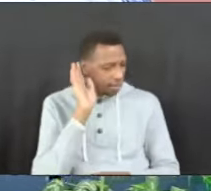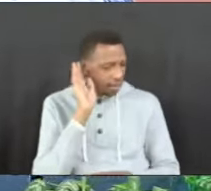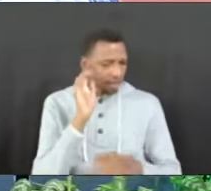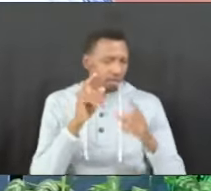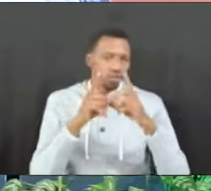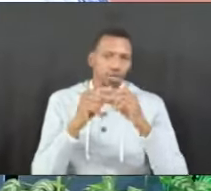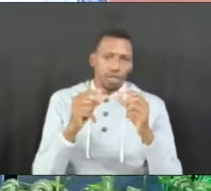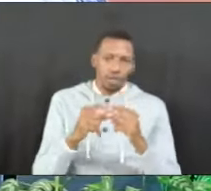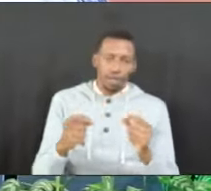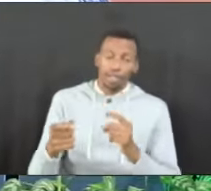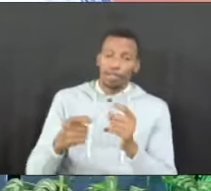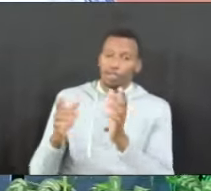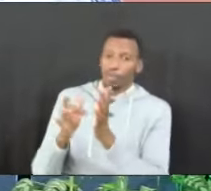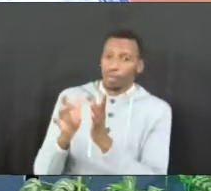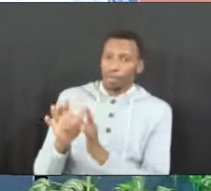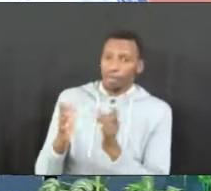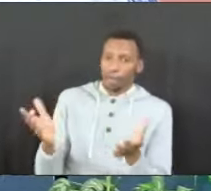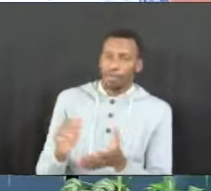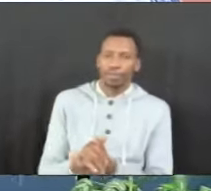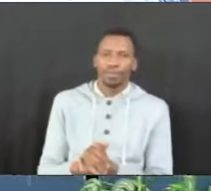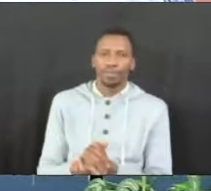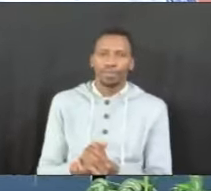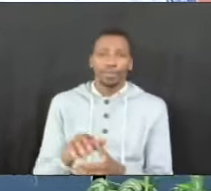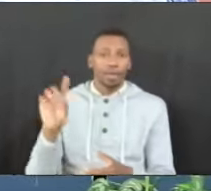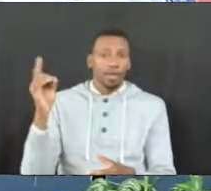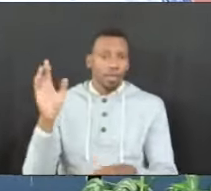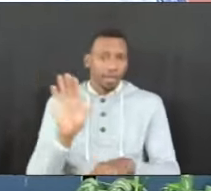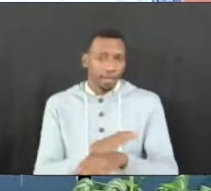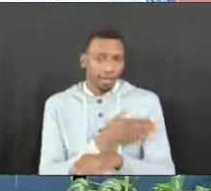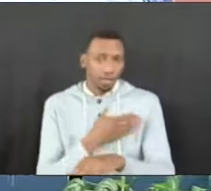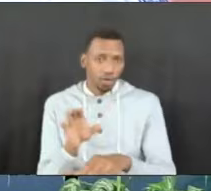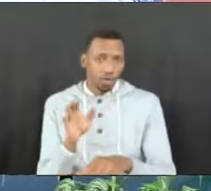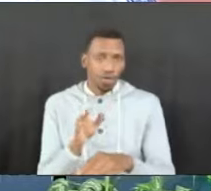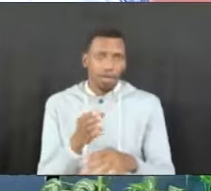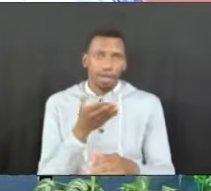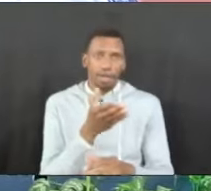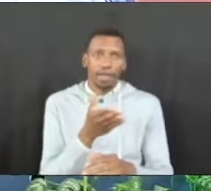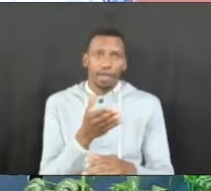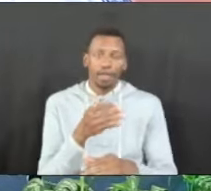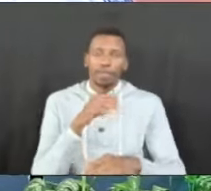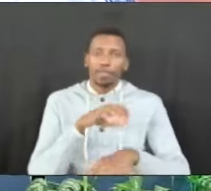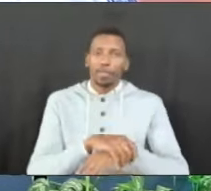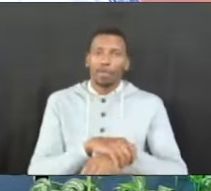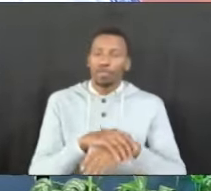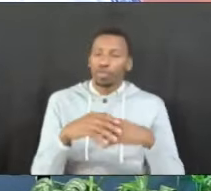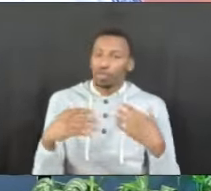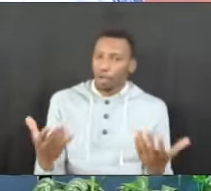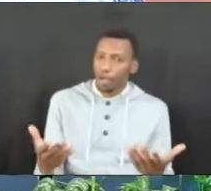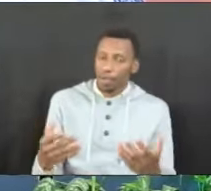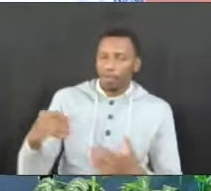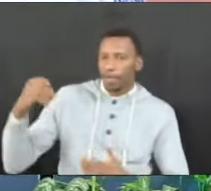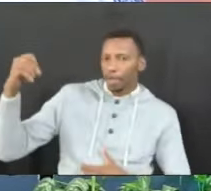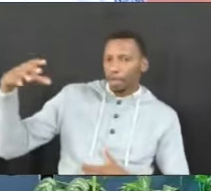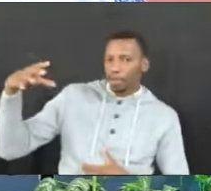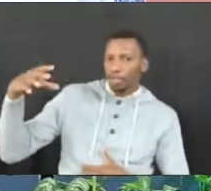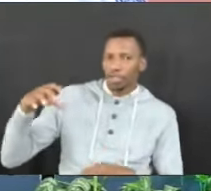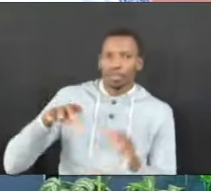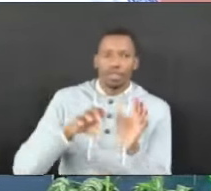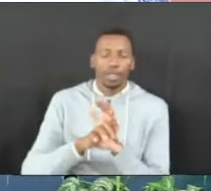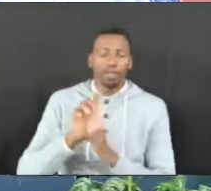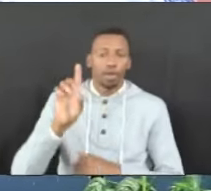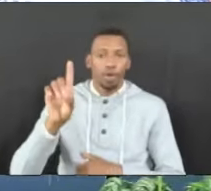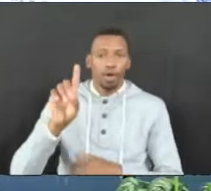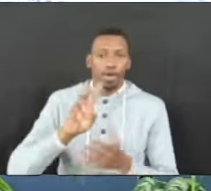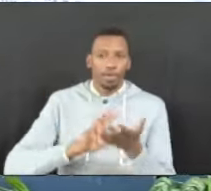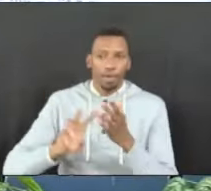book. The first song in the book of Revelation is found in Revelation chapter 1 verse 4. And